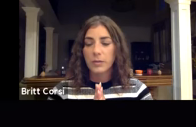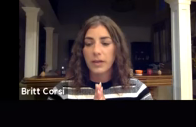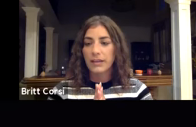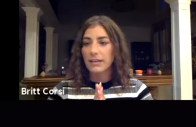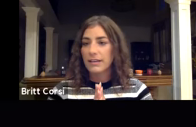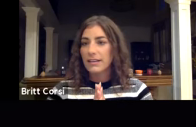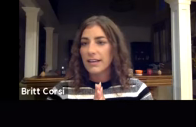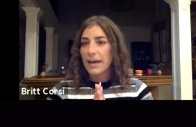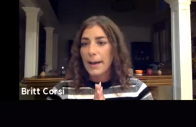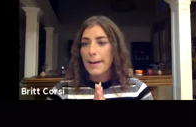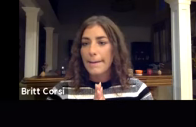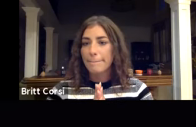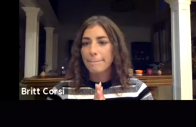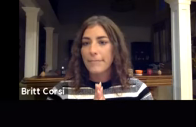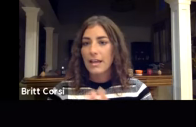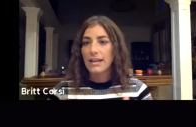if you want to pilot.